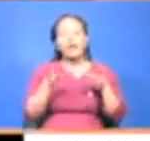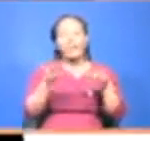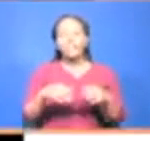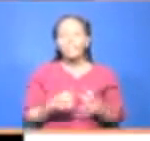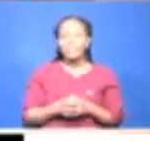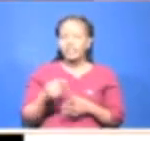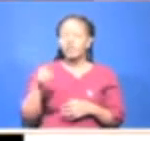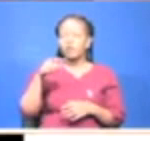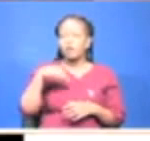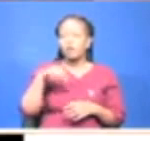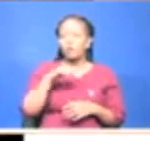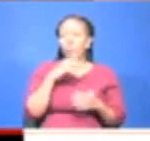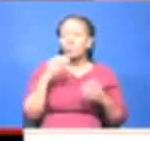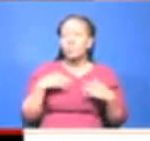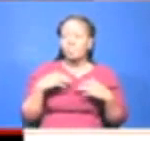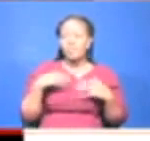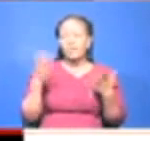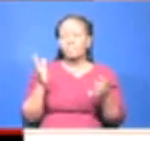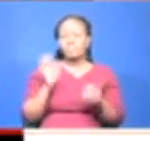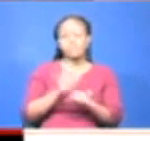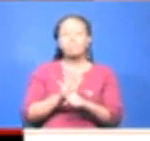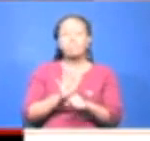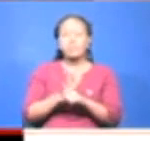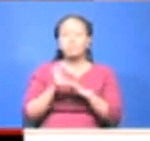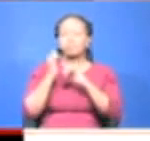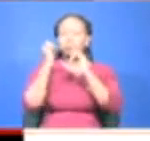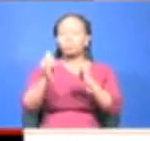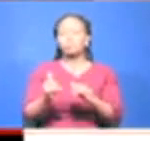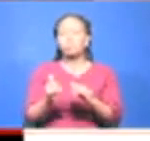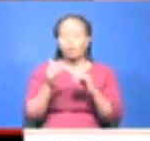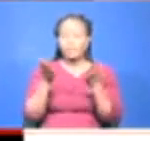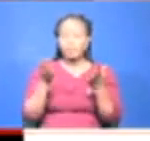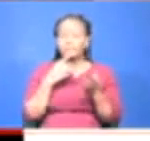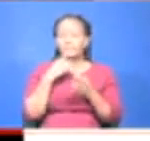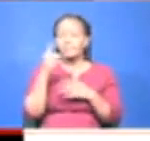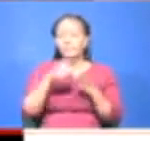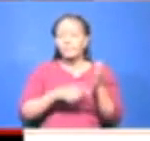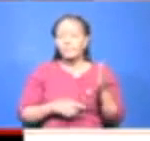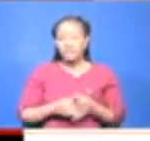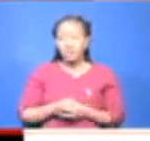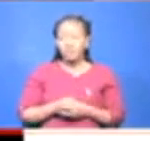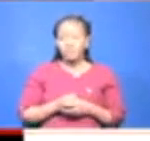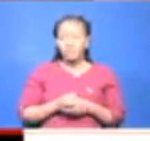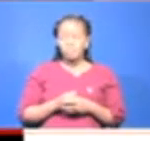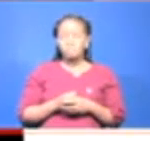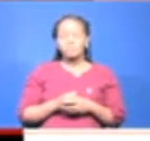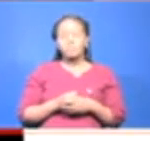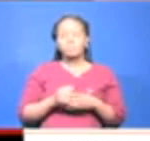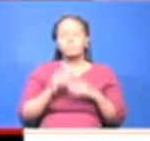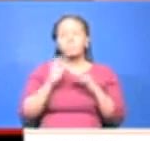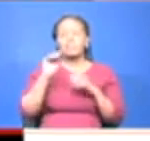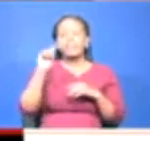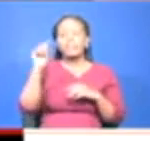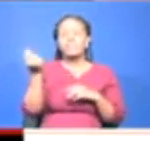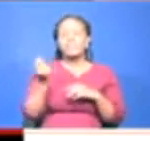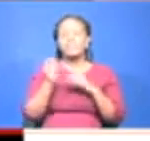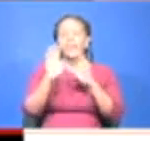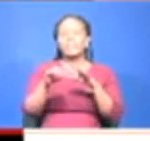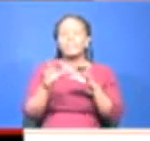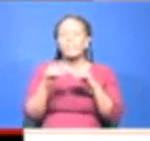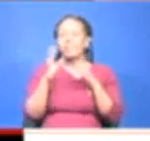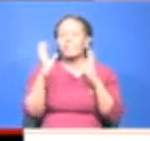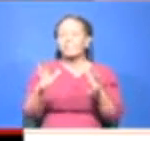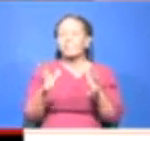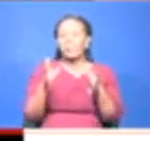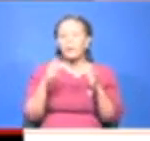data, and this is very nuanced, so I'll put a caveat there, that says the average Kenyan farmer is not so young.